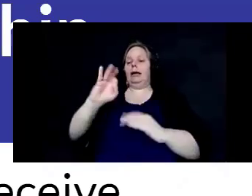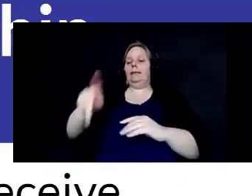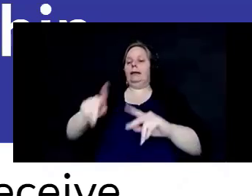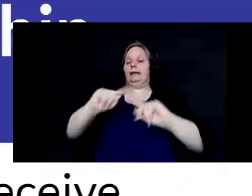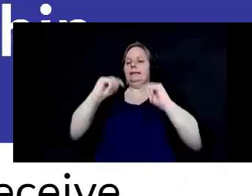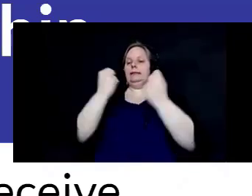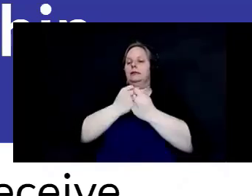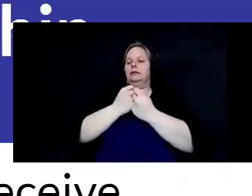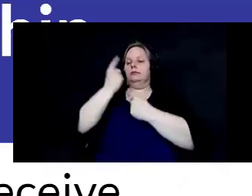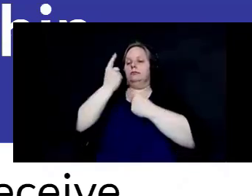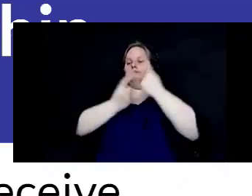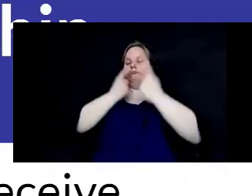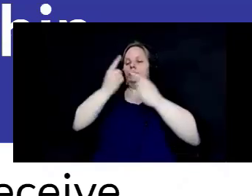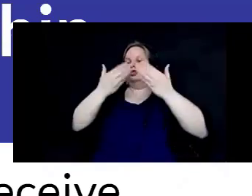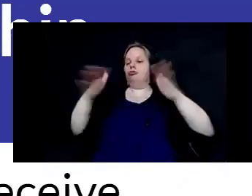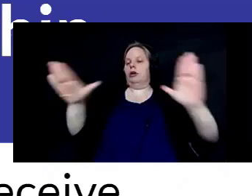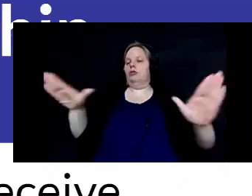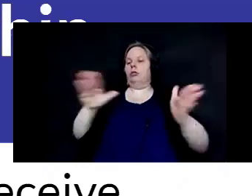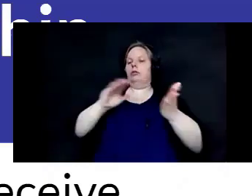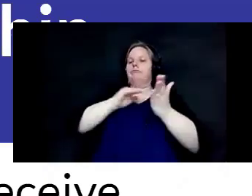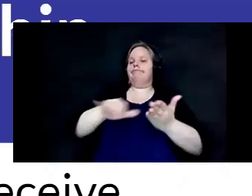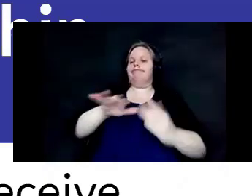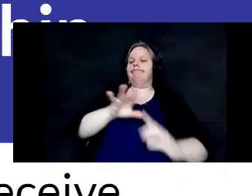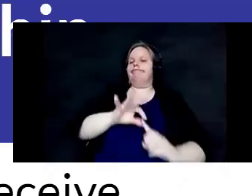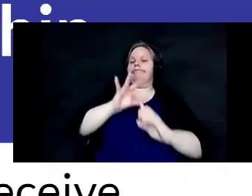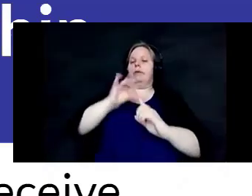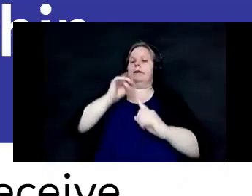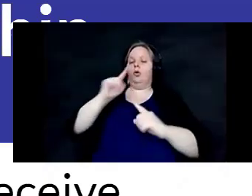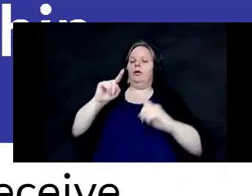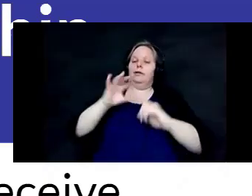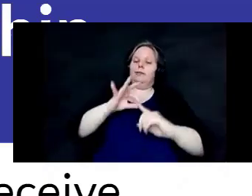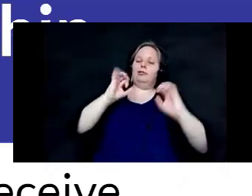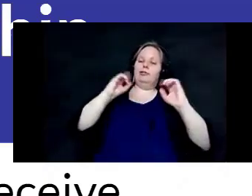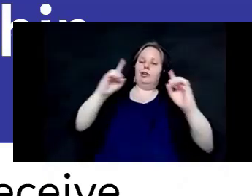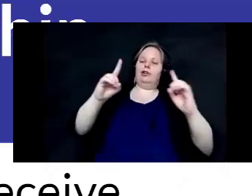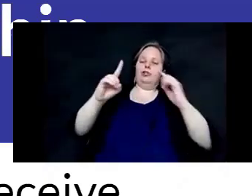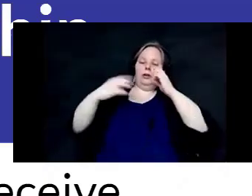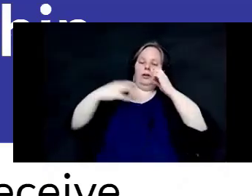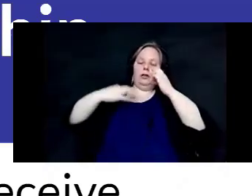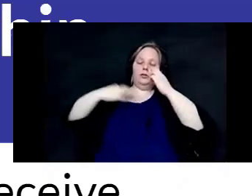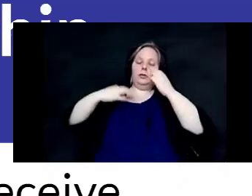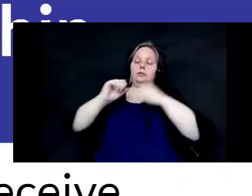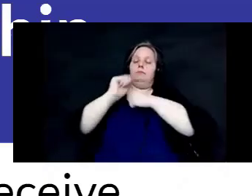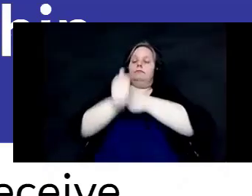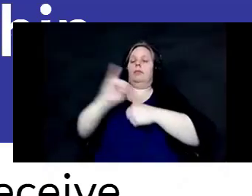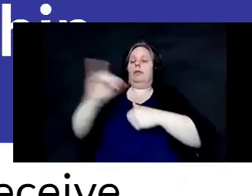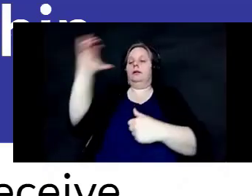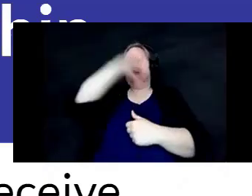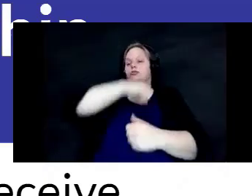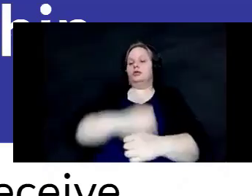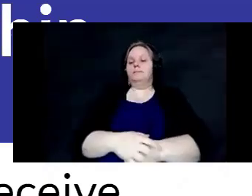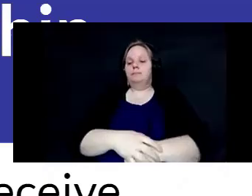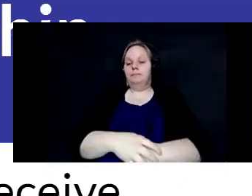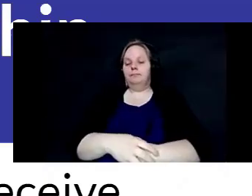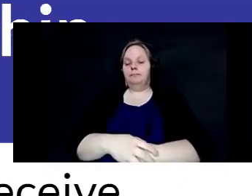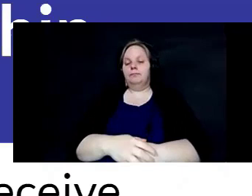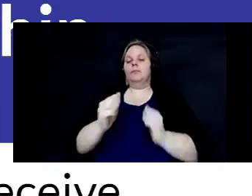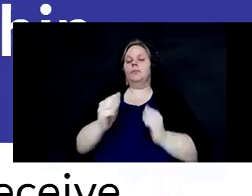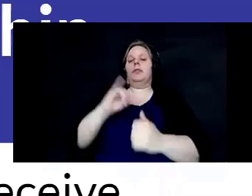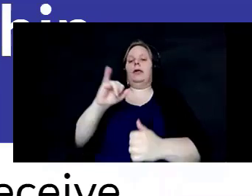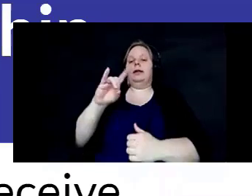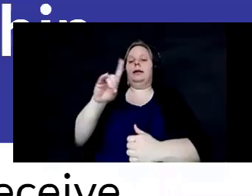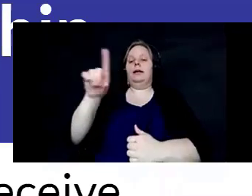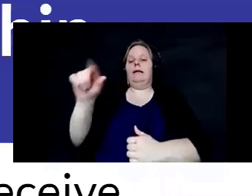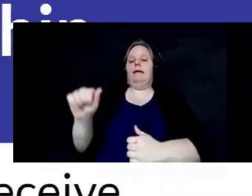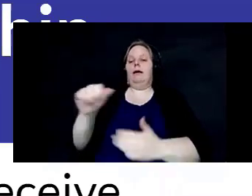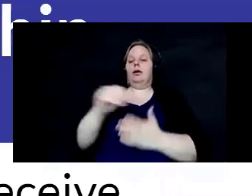general exclusions to special education eligibility based on this assumption. Under IDEA, a student